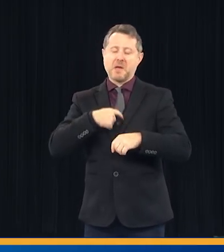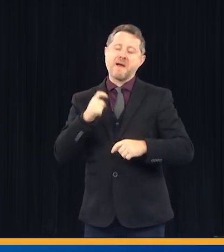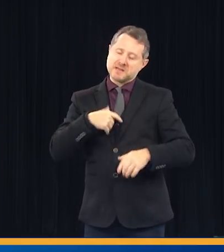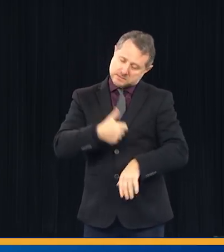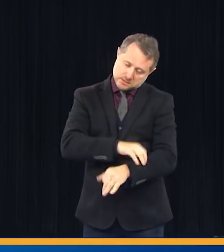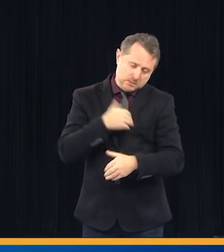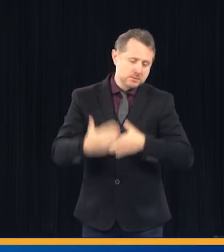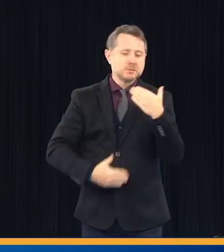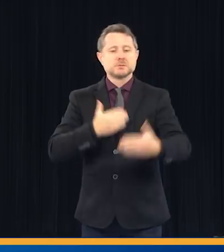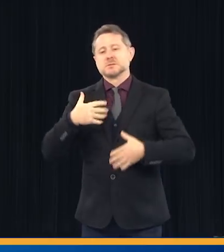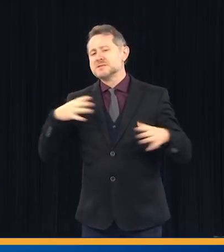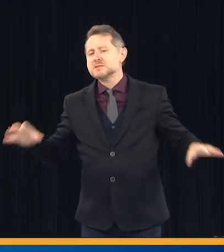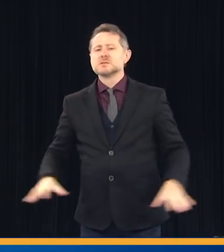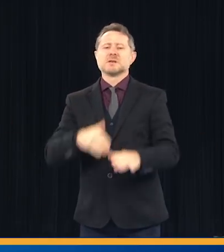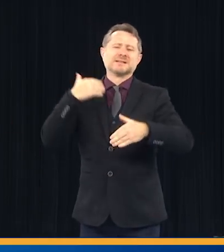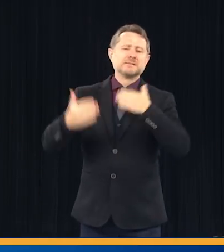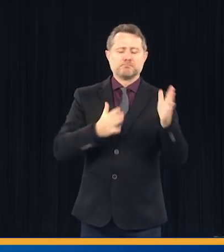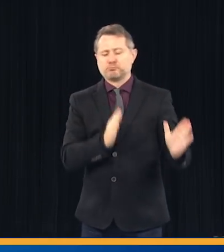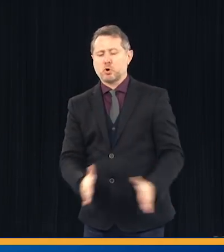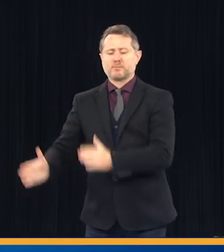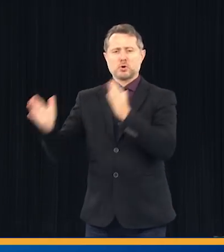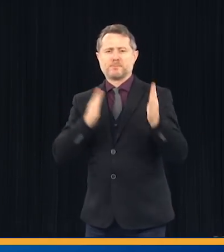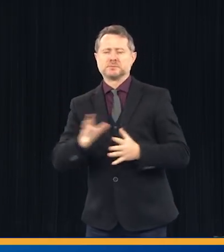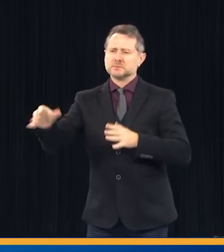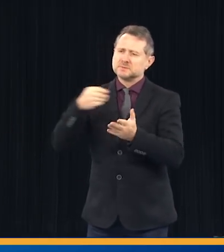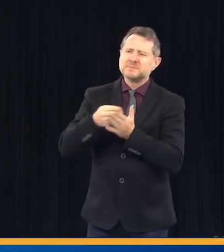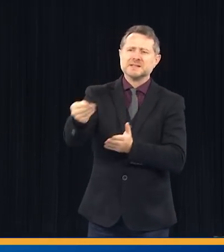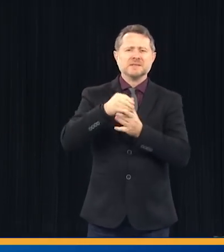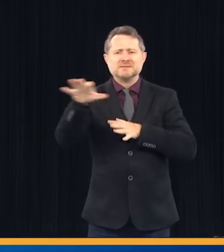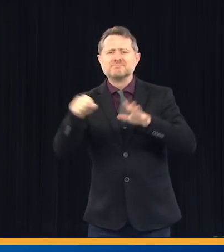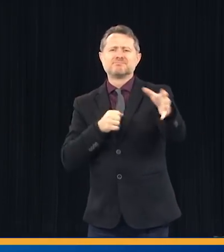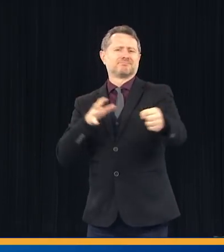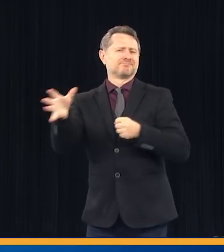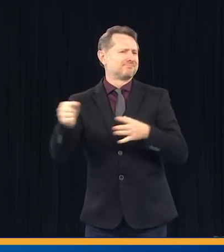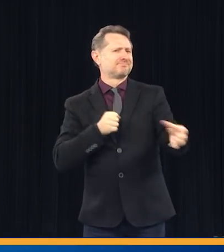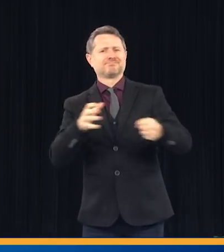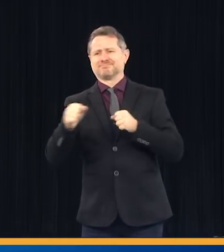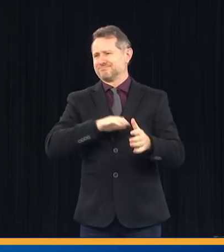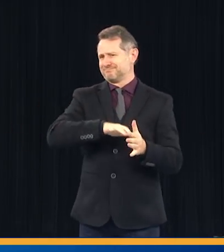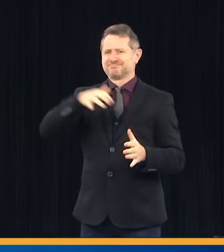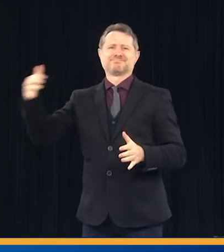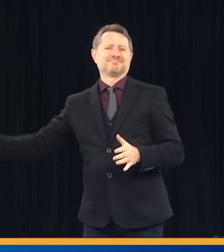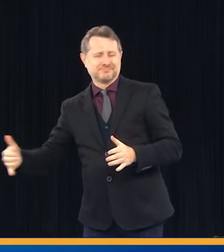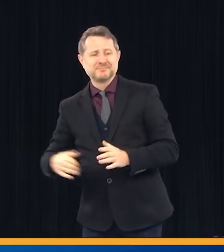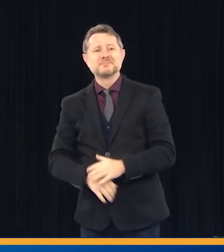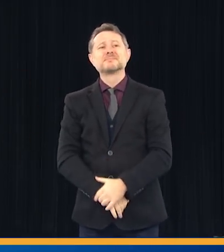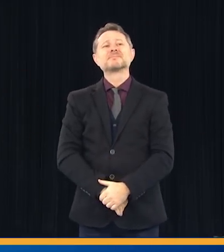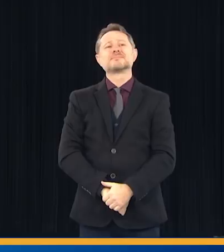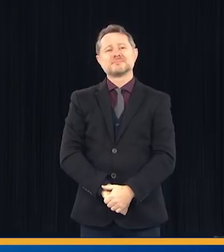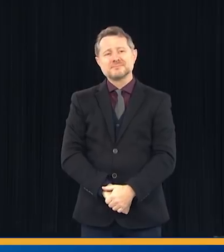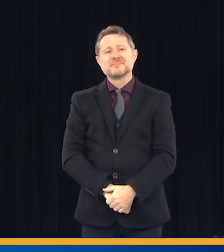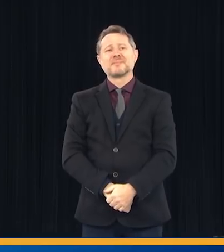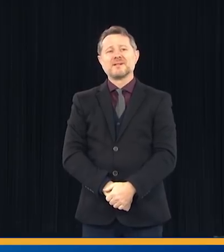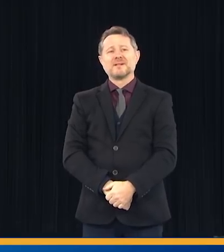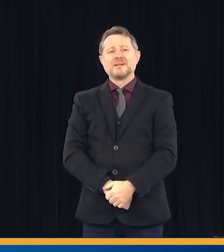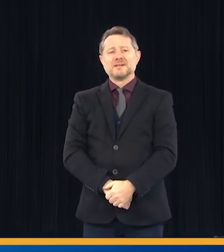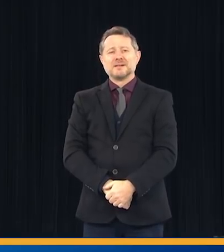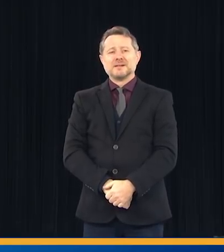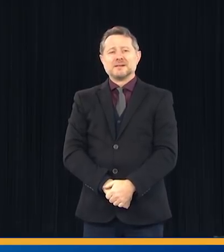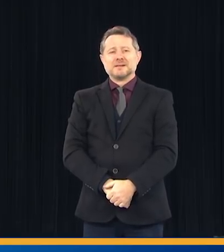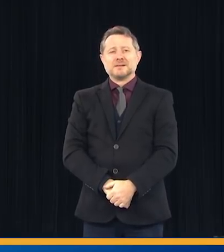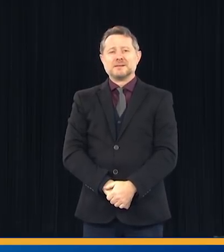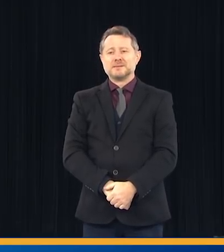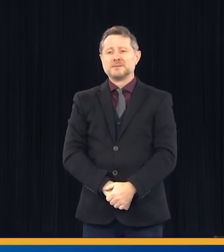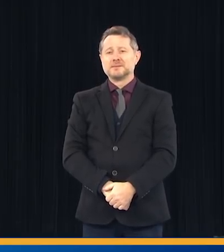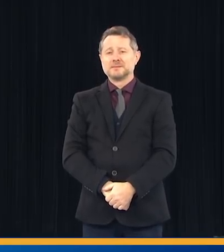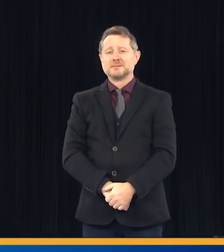get ready now. There's an old expression, you go to war with what you have, not with what you